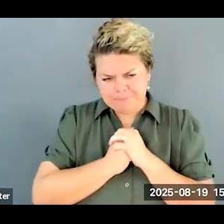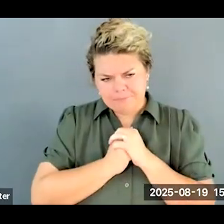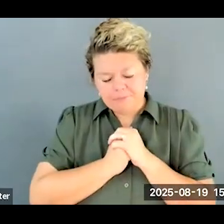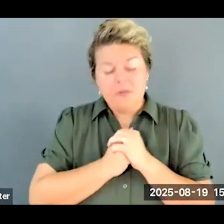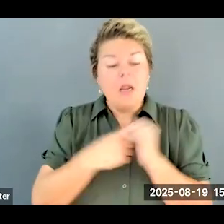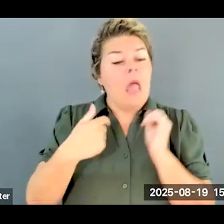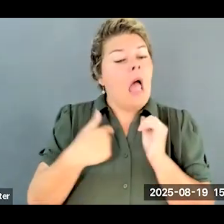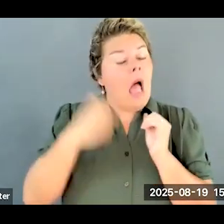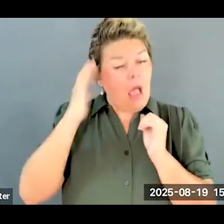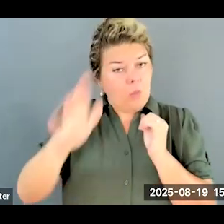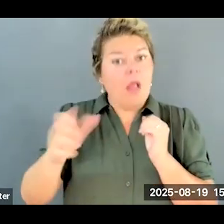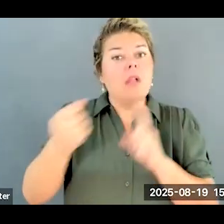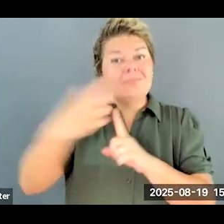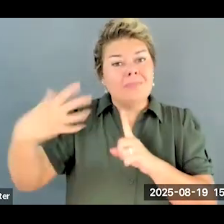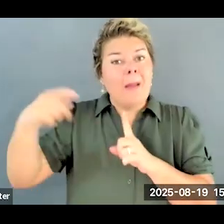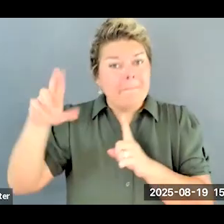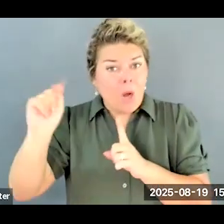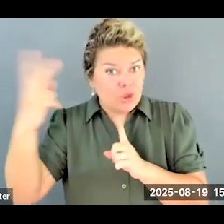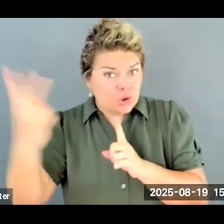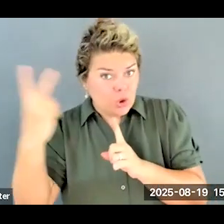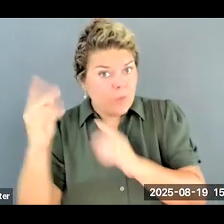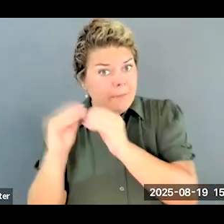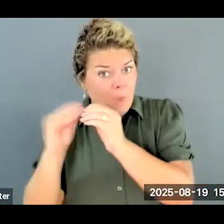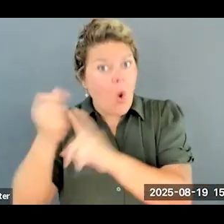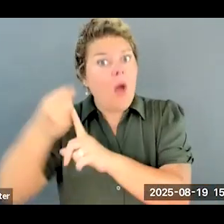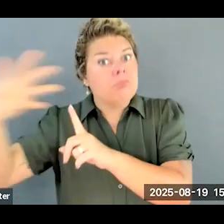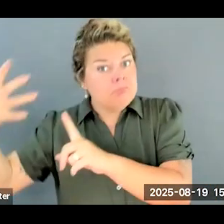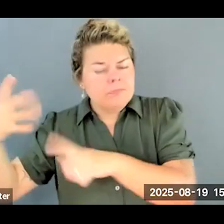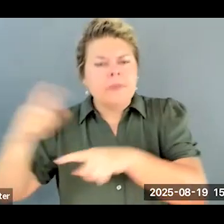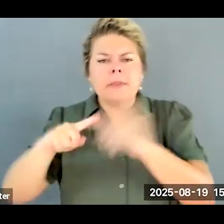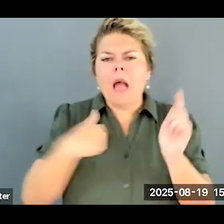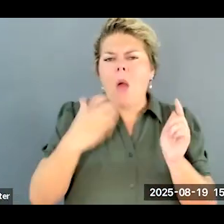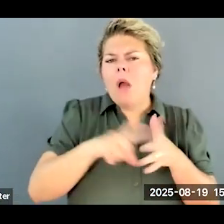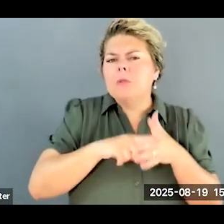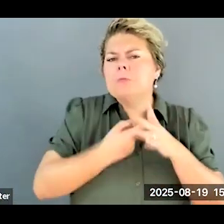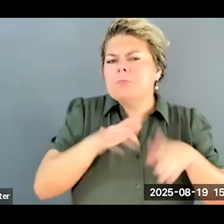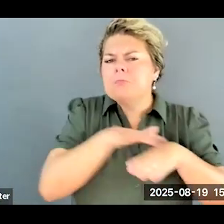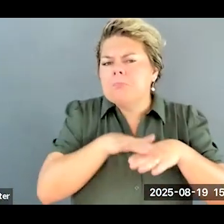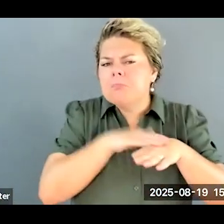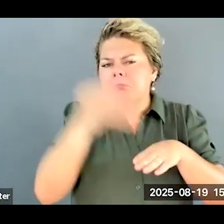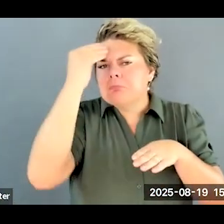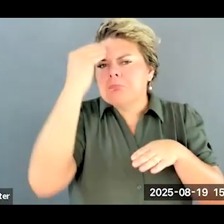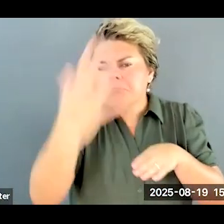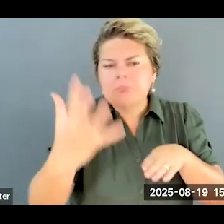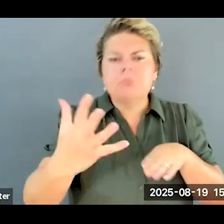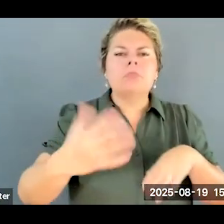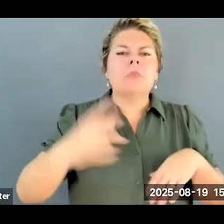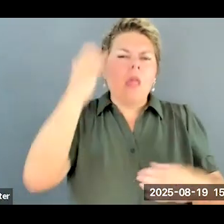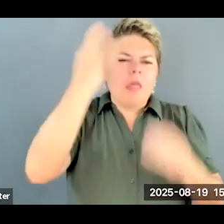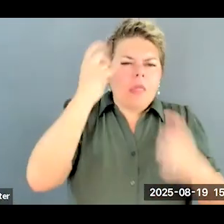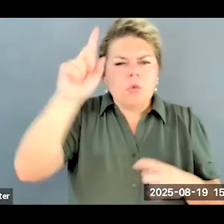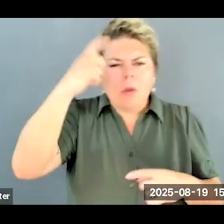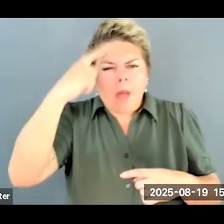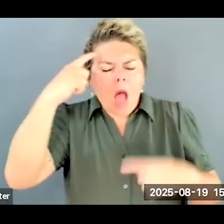these considerations in part 2 of this presentation, but I did want to begin talking about them, getting our wheels spinning about